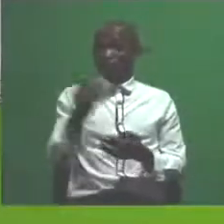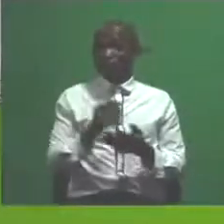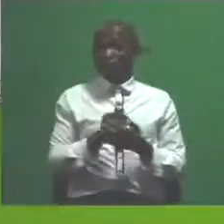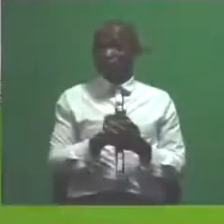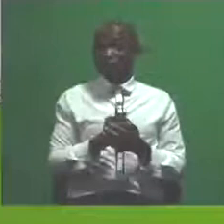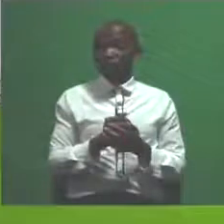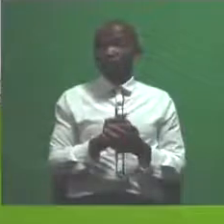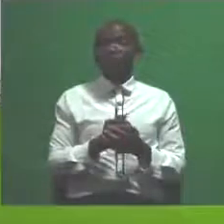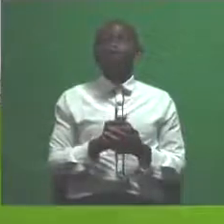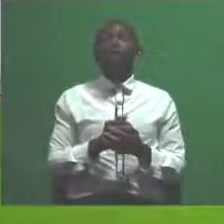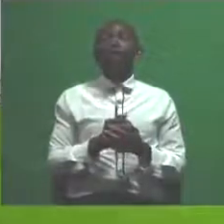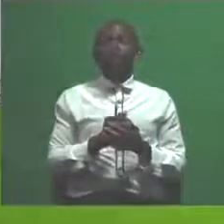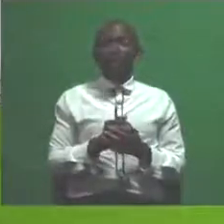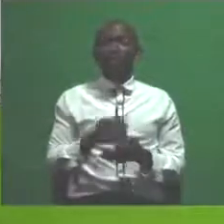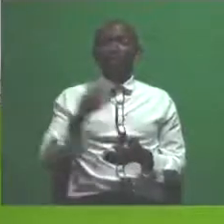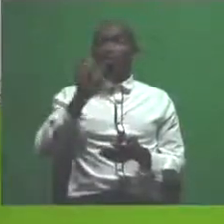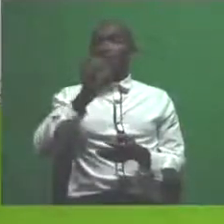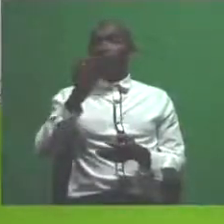Yes, Zubaida.